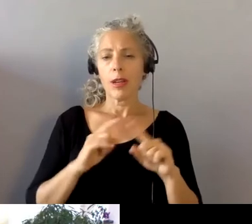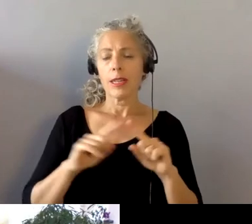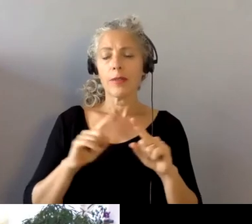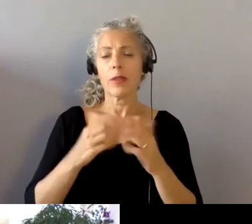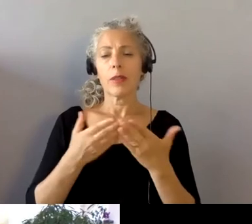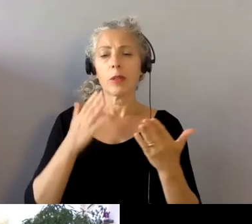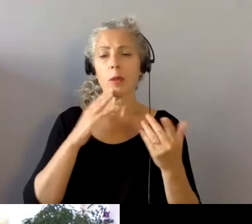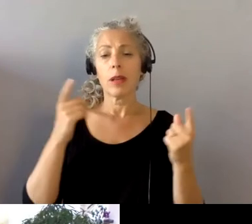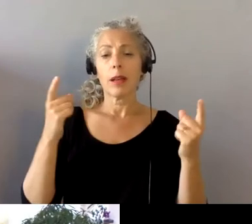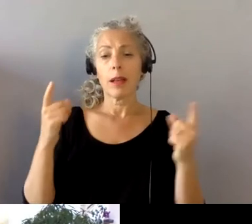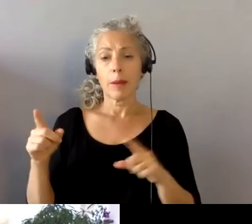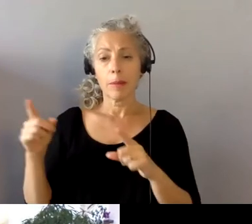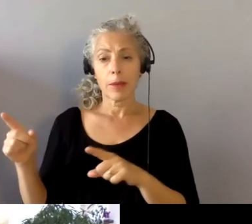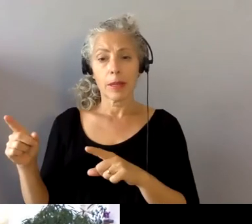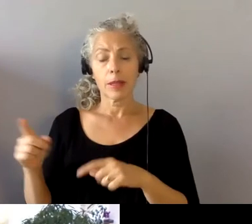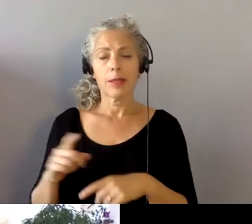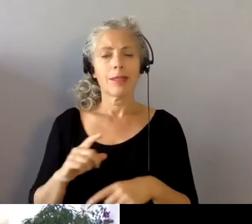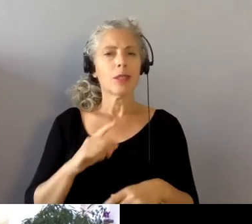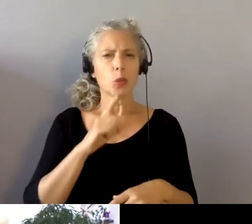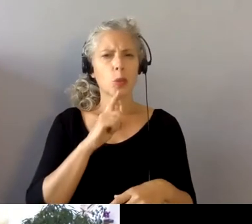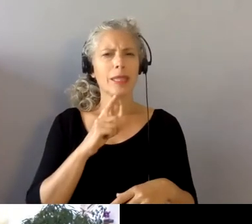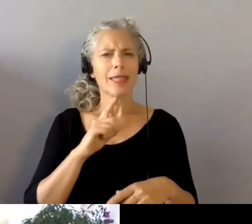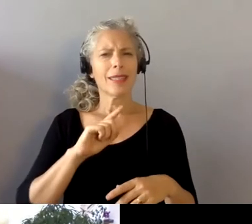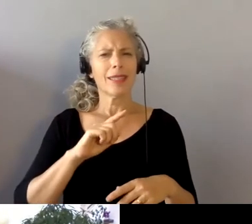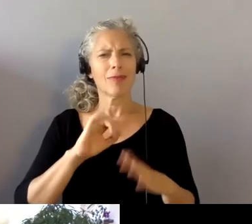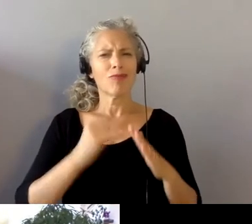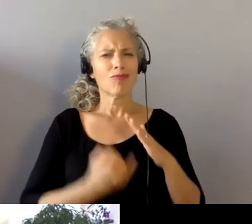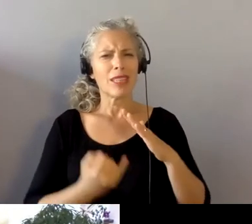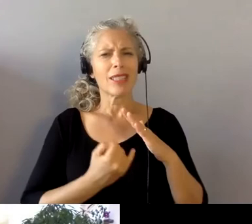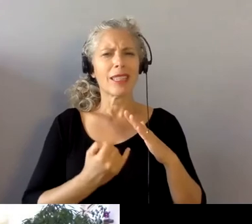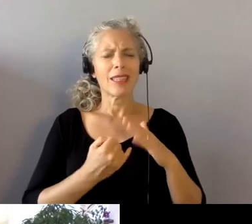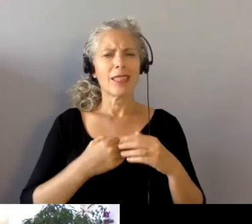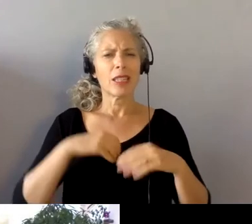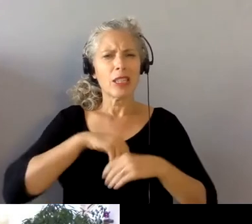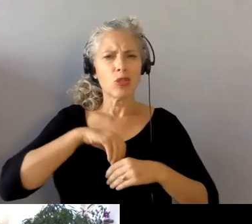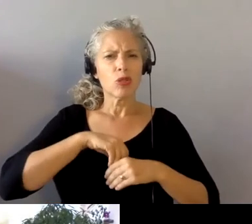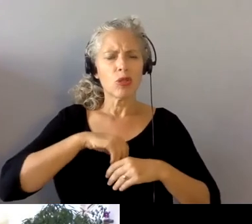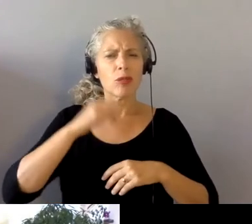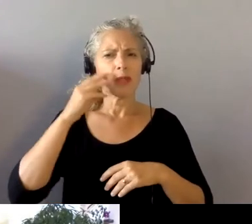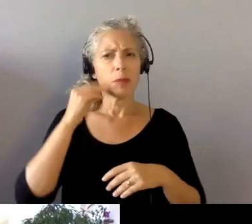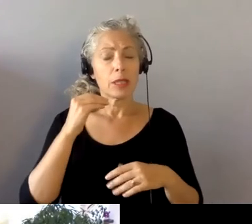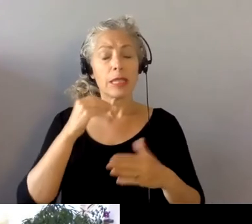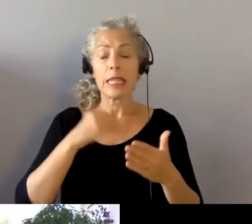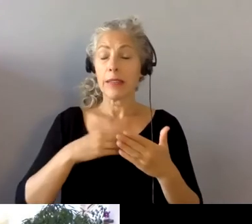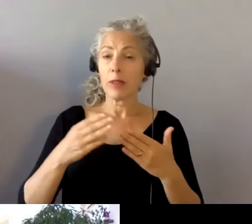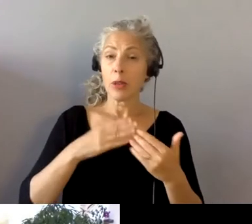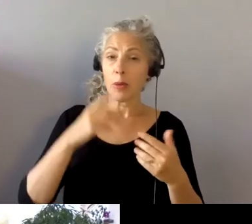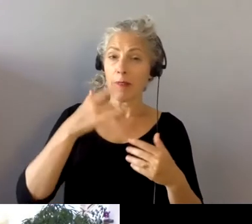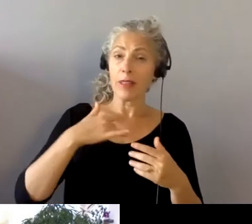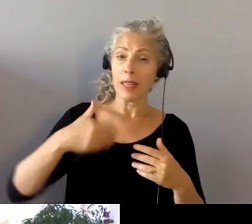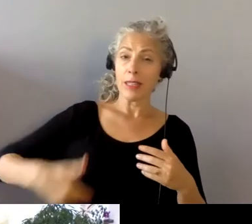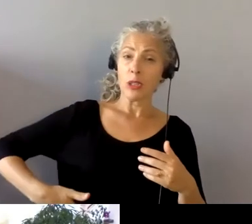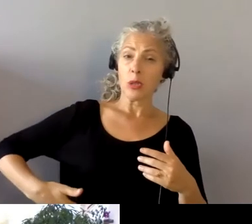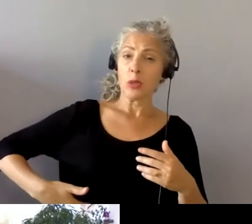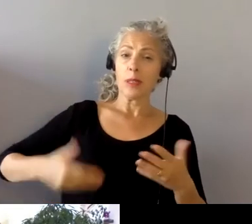happen. And that's an isolated, really internal experience for the most part, even though I think of intuition as a